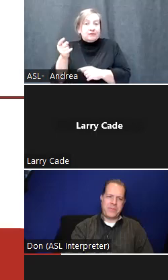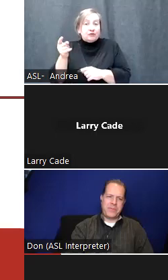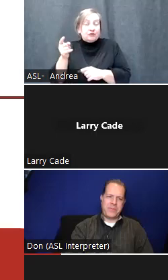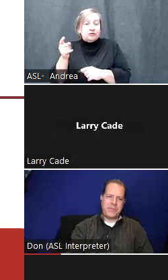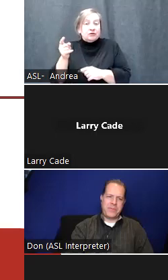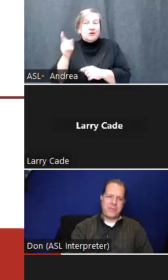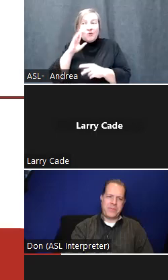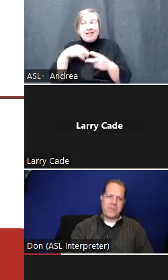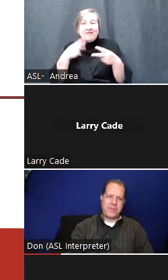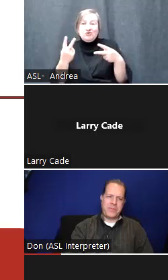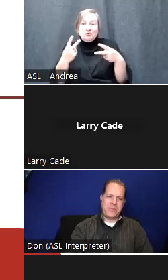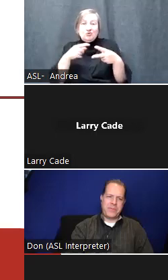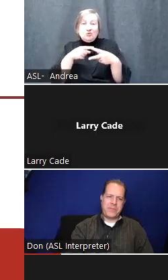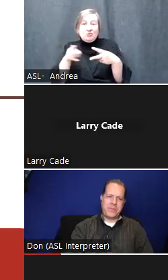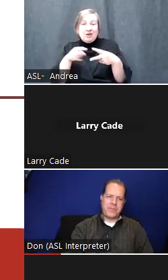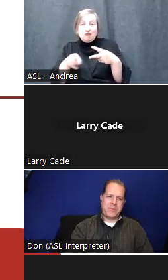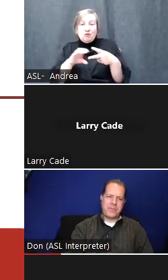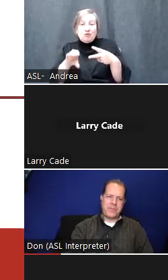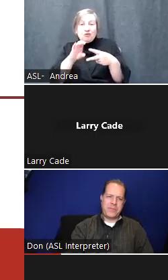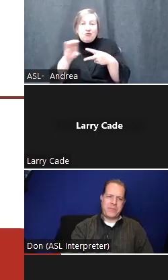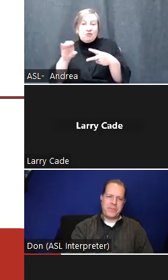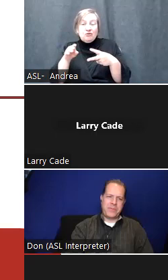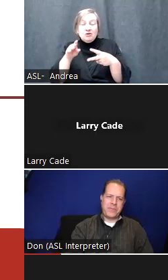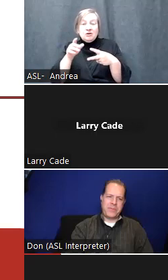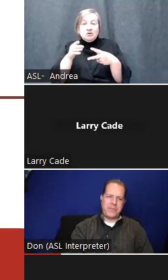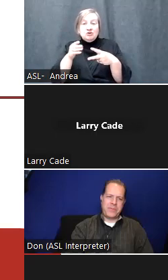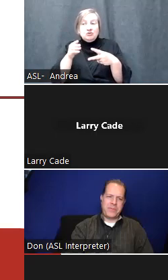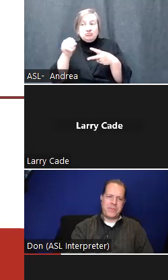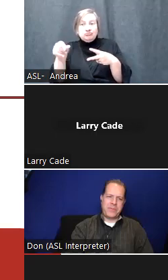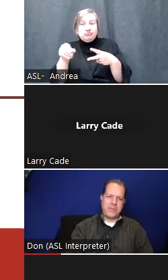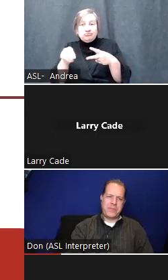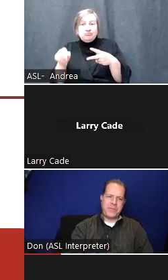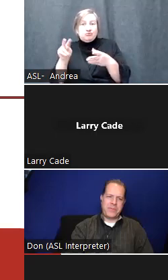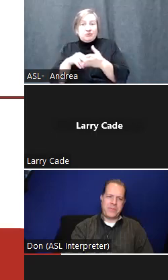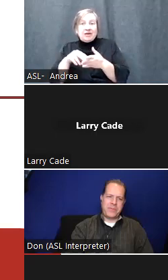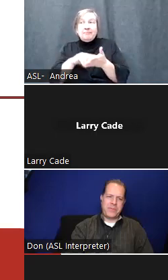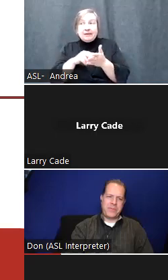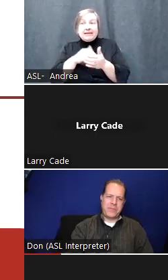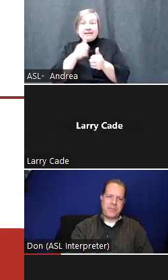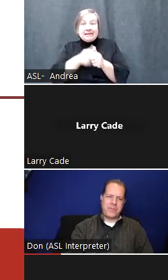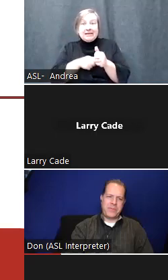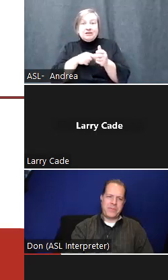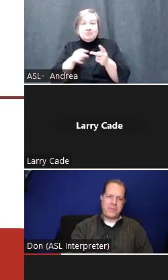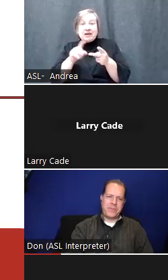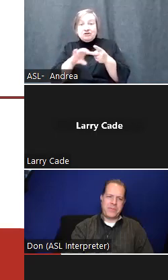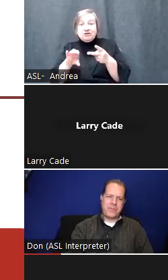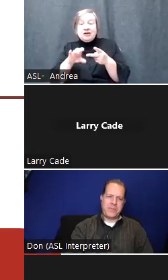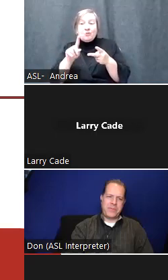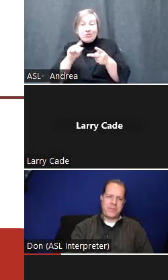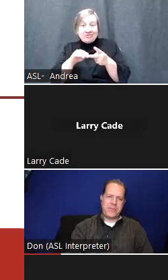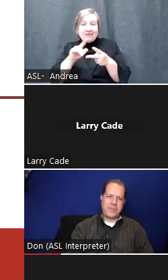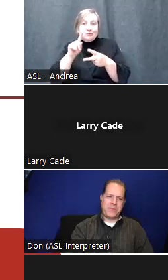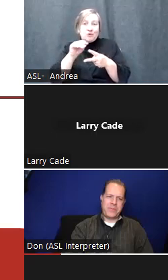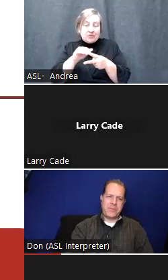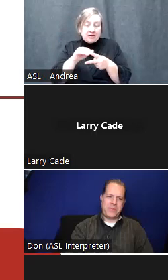have 2 payrolls to fund that $2,000. And so that's $1,000 per paycheck. And you can